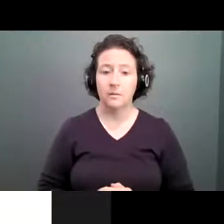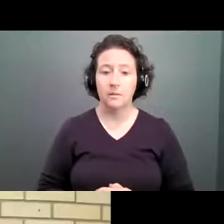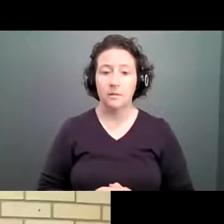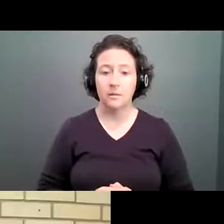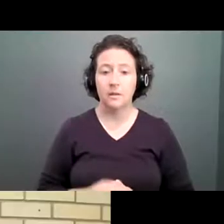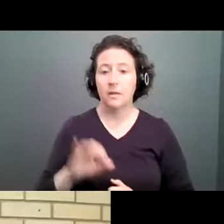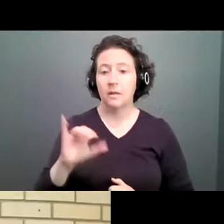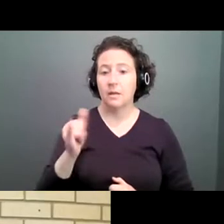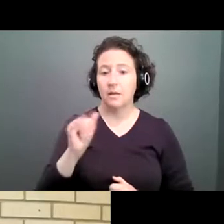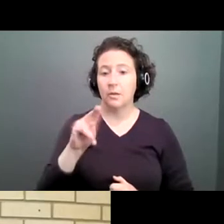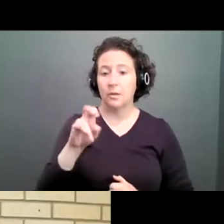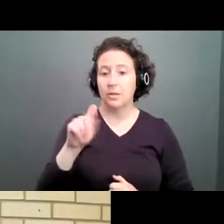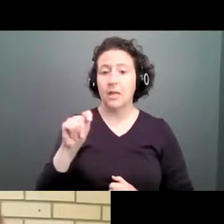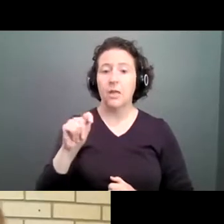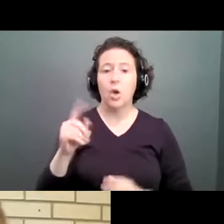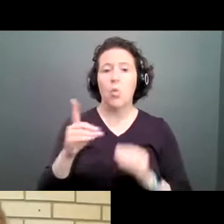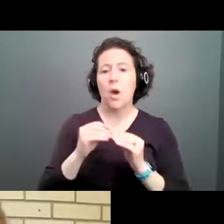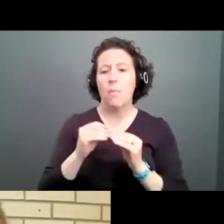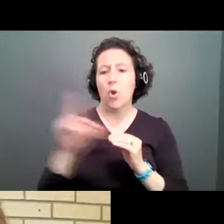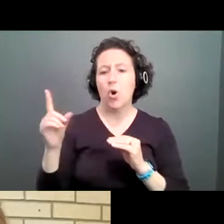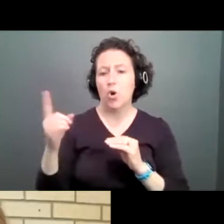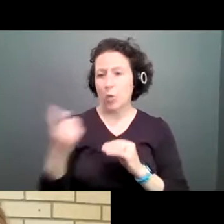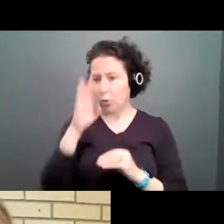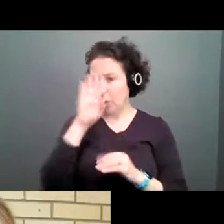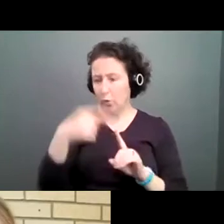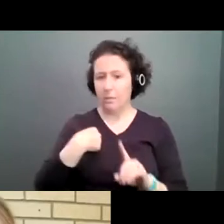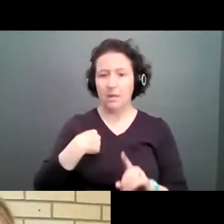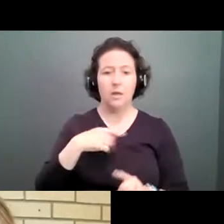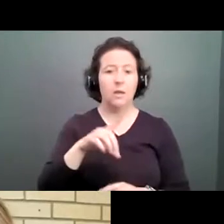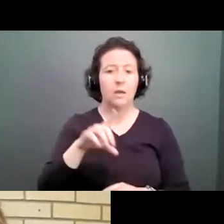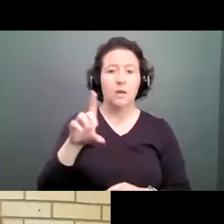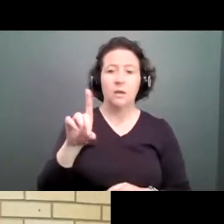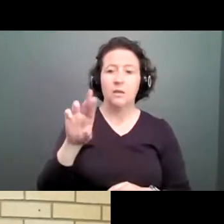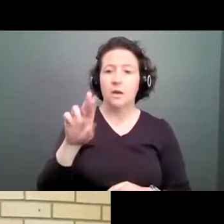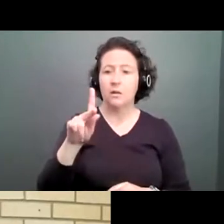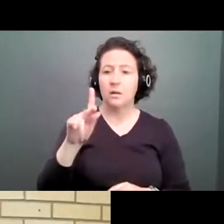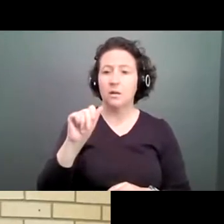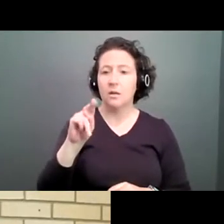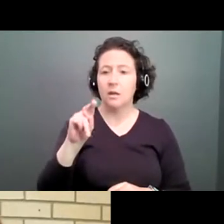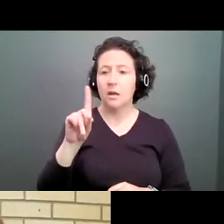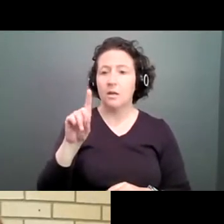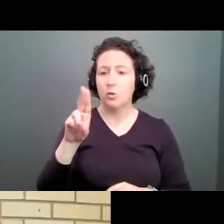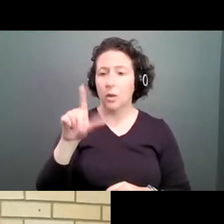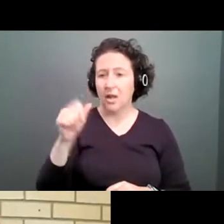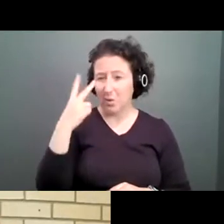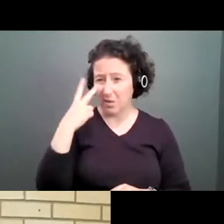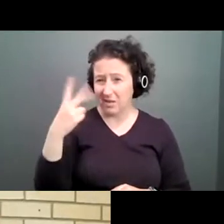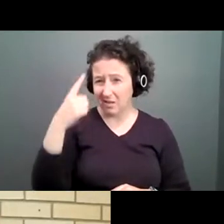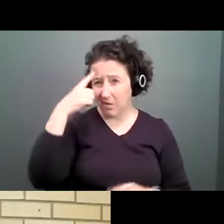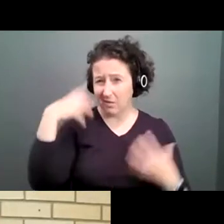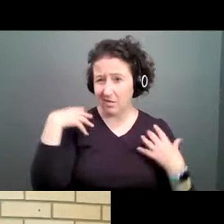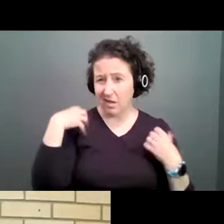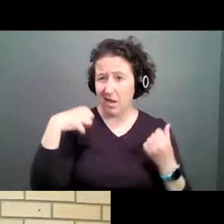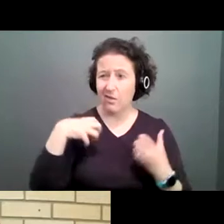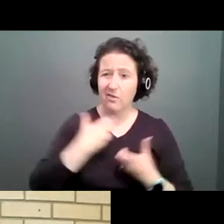There was an additional question that was sent to me. Dr. Kandula, have you seen a mental health fatigue among your pediatric